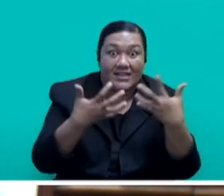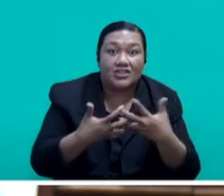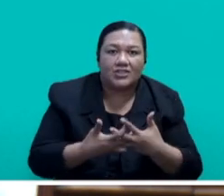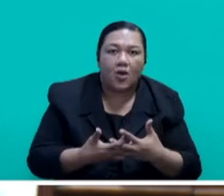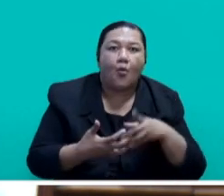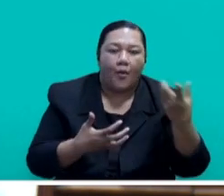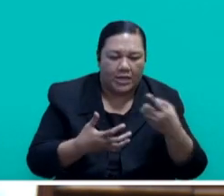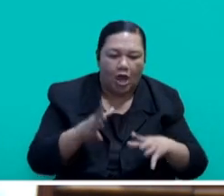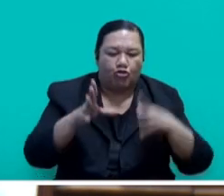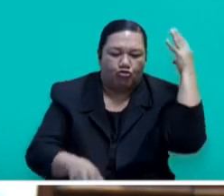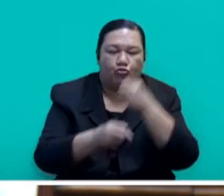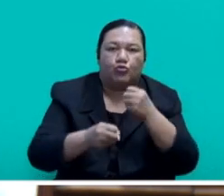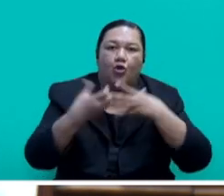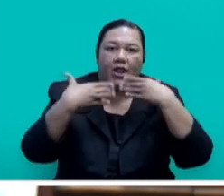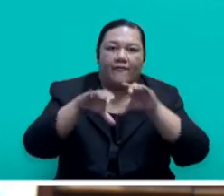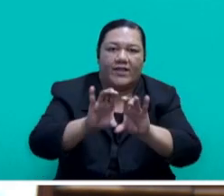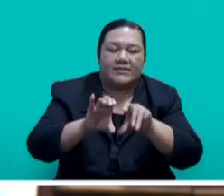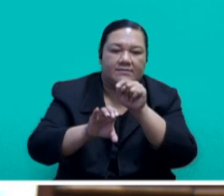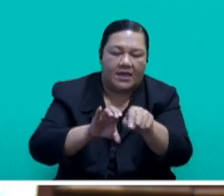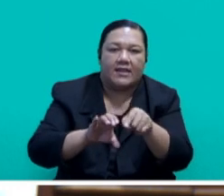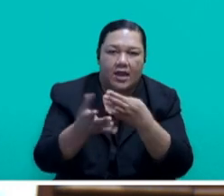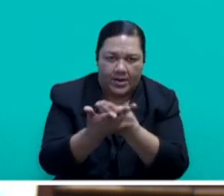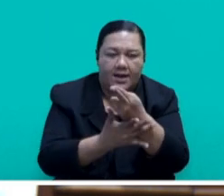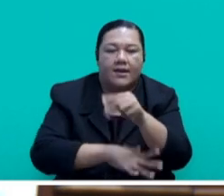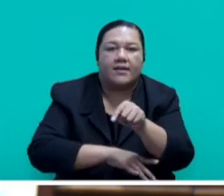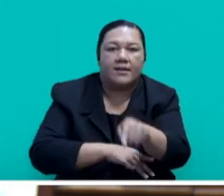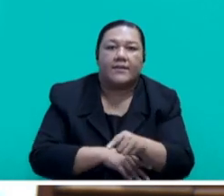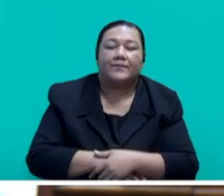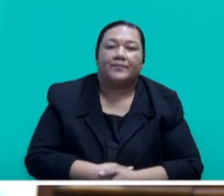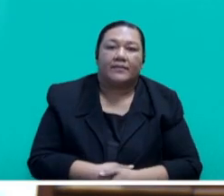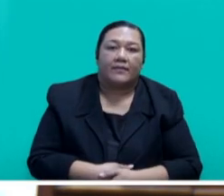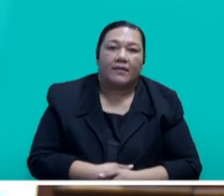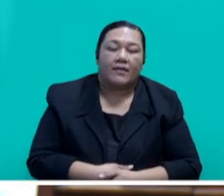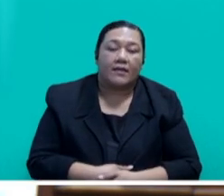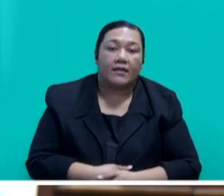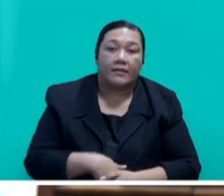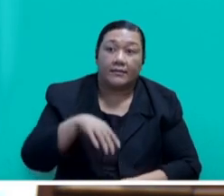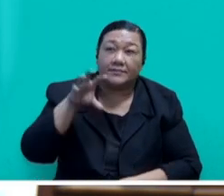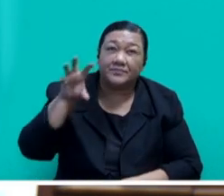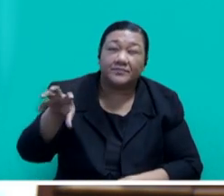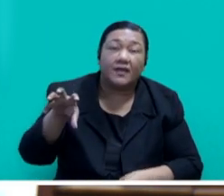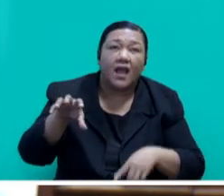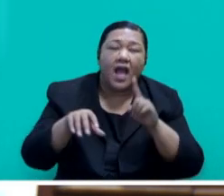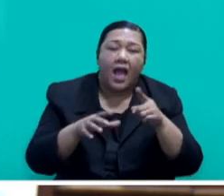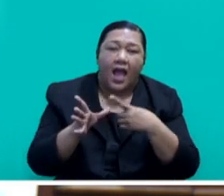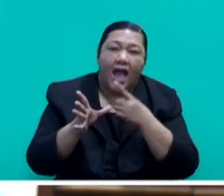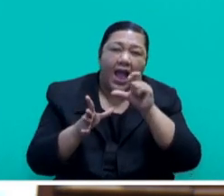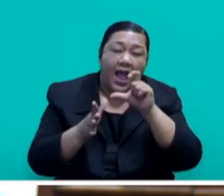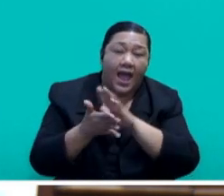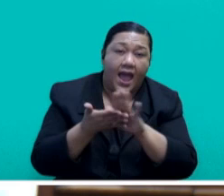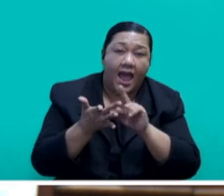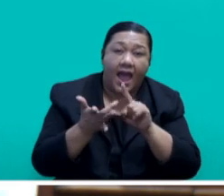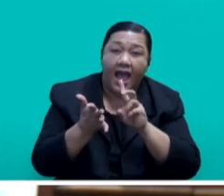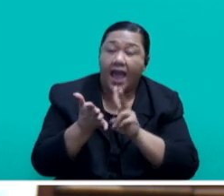investment. Information and National Archives, the dissemination of accurate and timely information is critical to